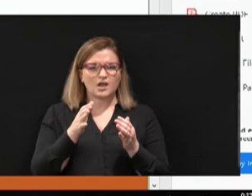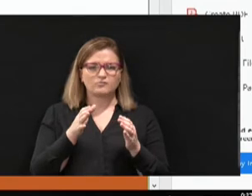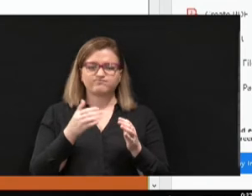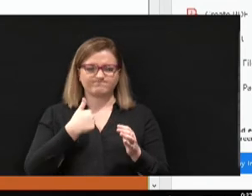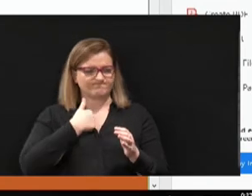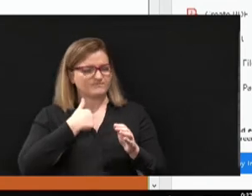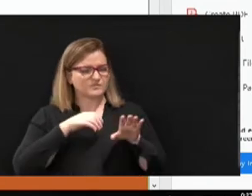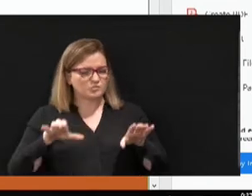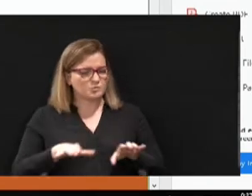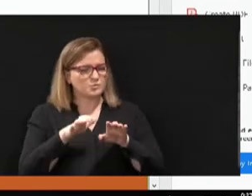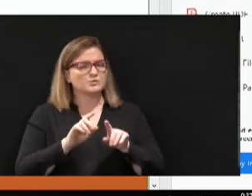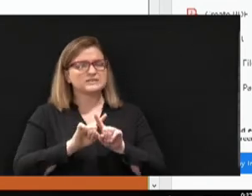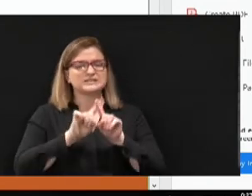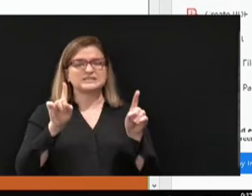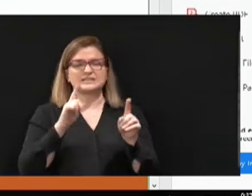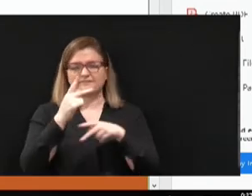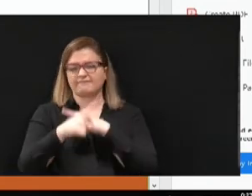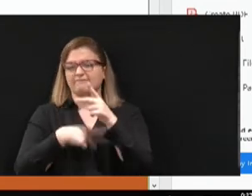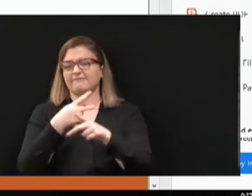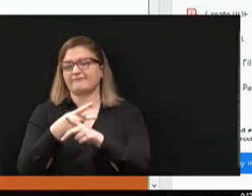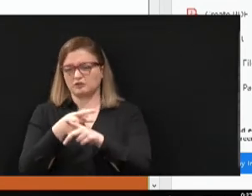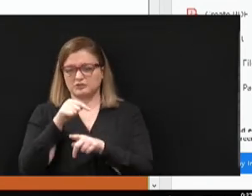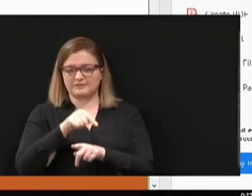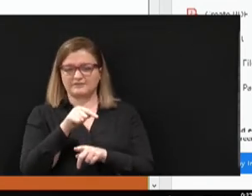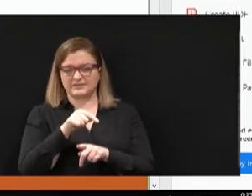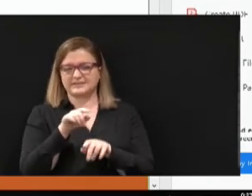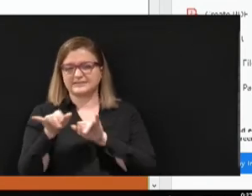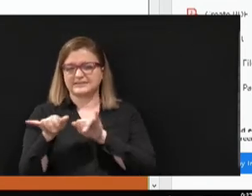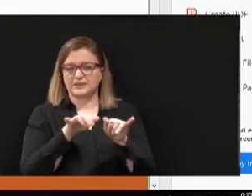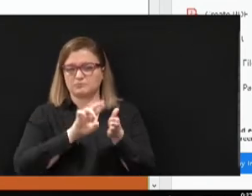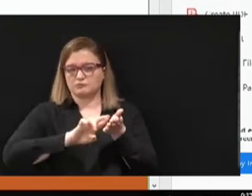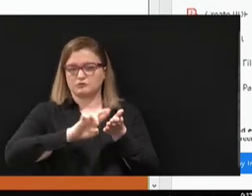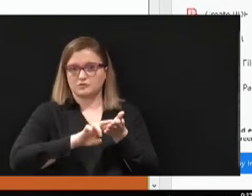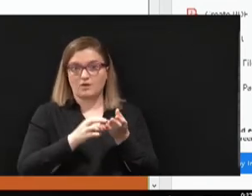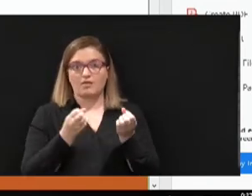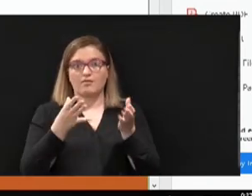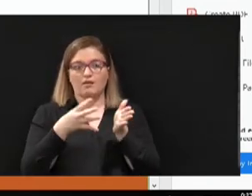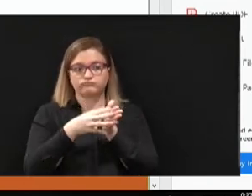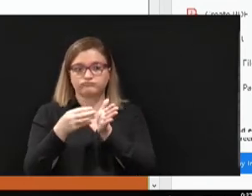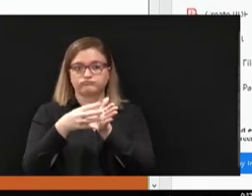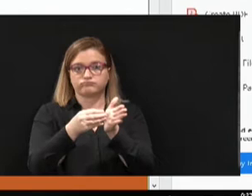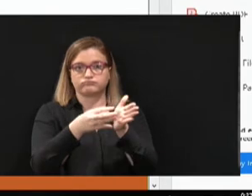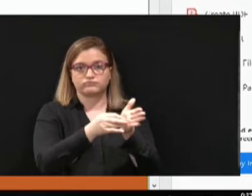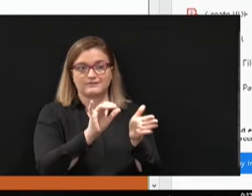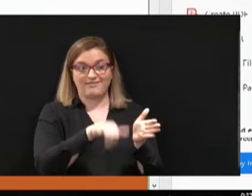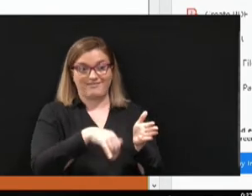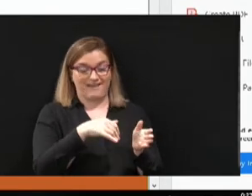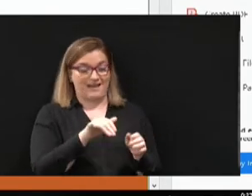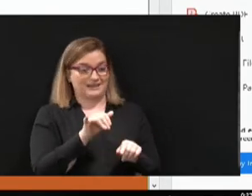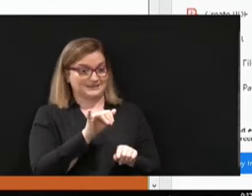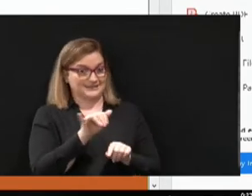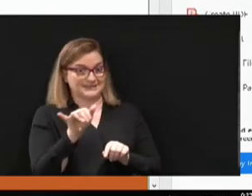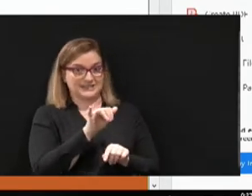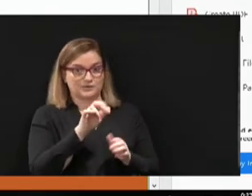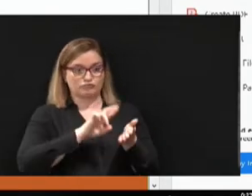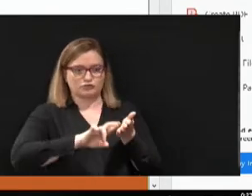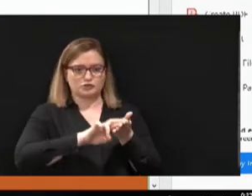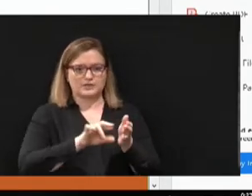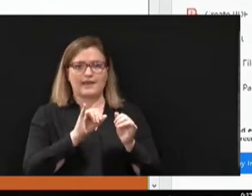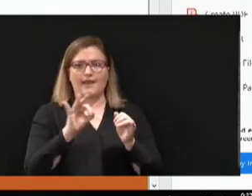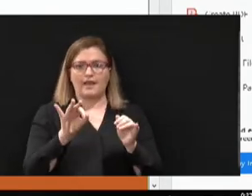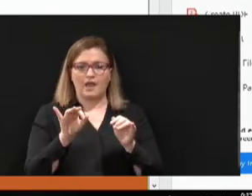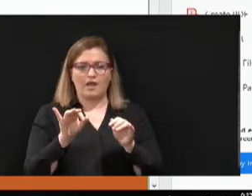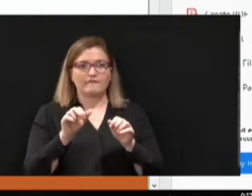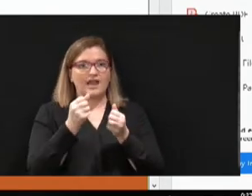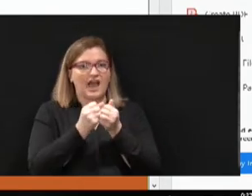research. And so after time, there's a lot of replication of that research. And if that research kind of plays out and everybody